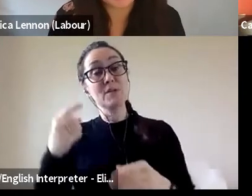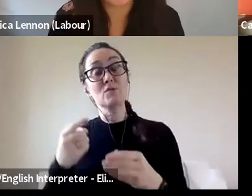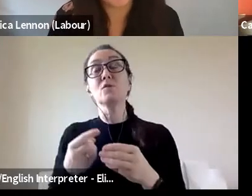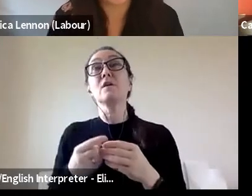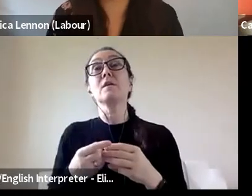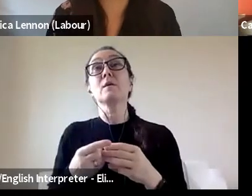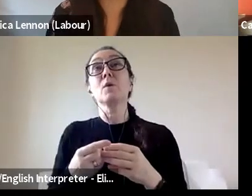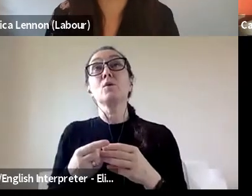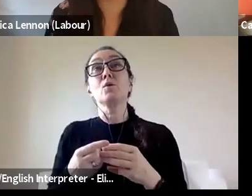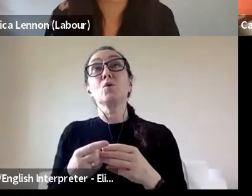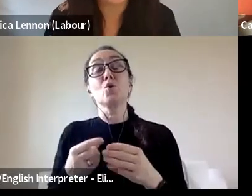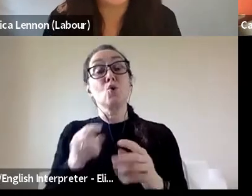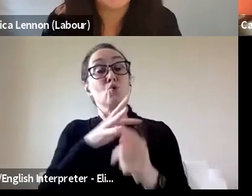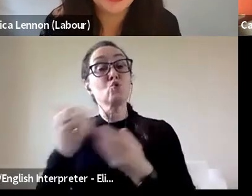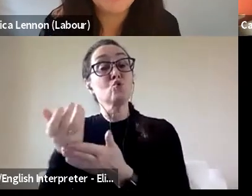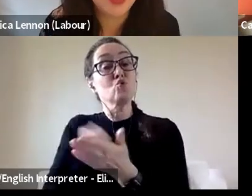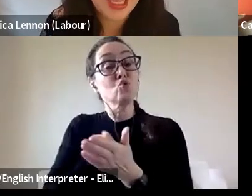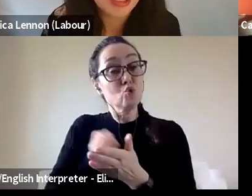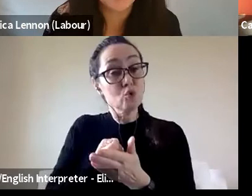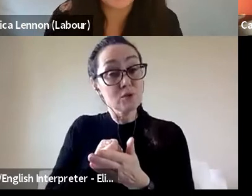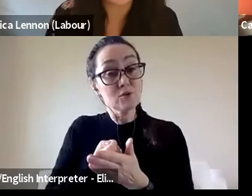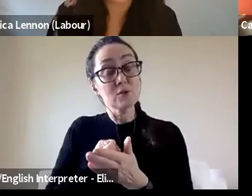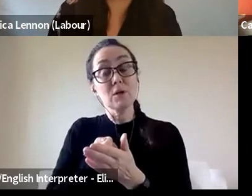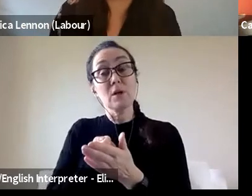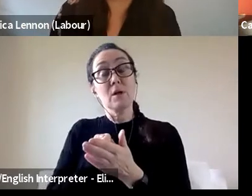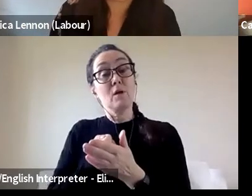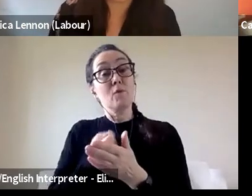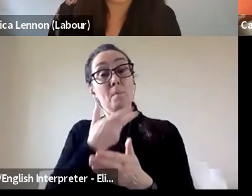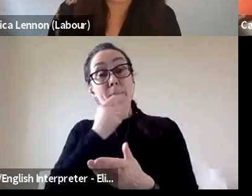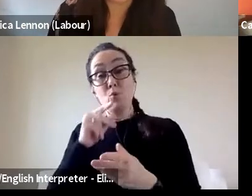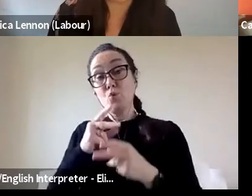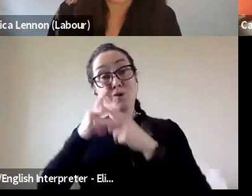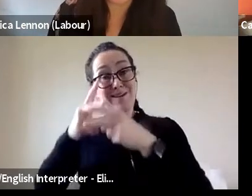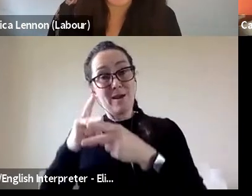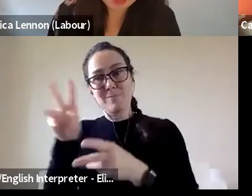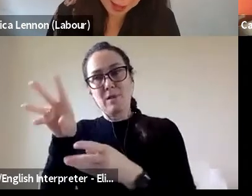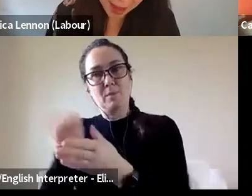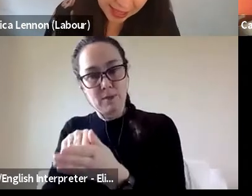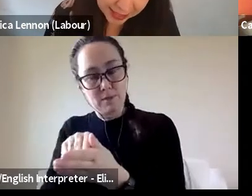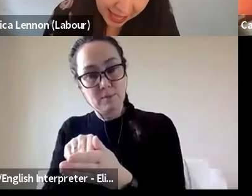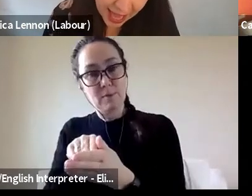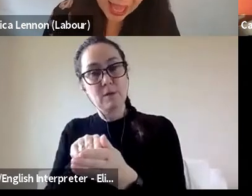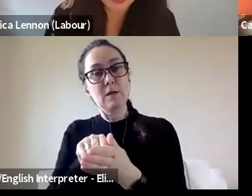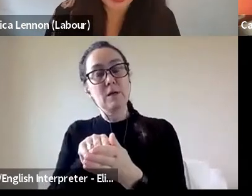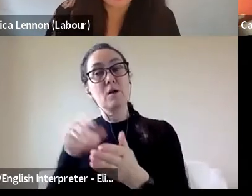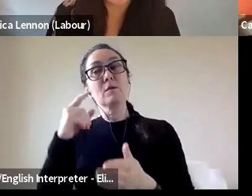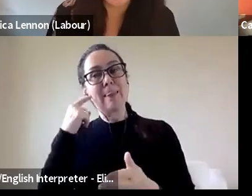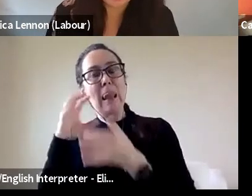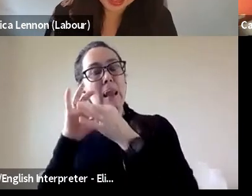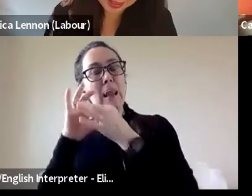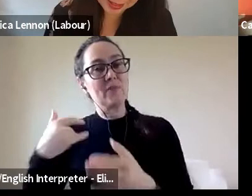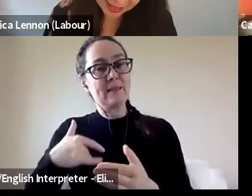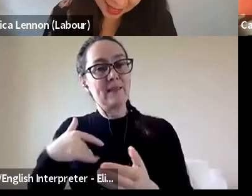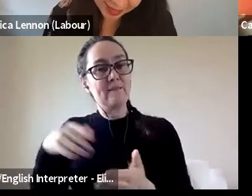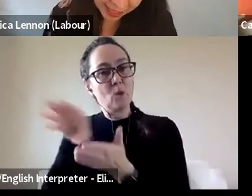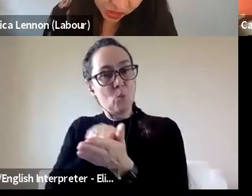unpaid carers that is equivalent to the real living wage. So I'll still be putting that point forward to my party. I think we have to get